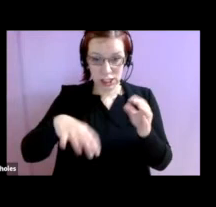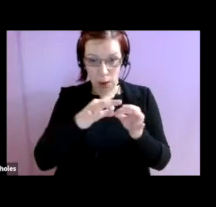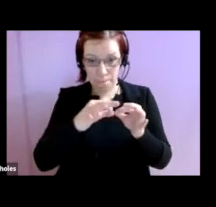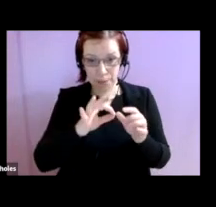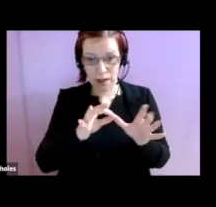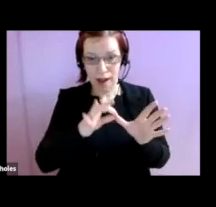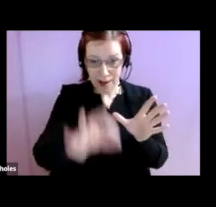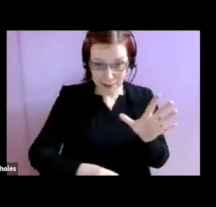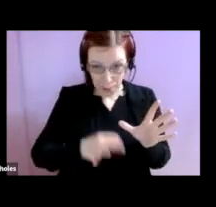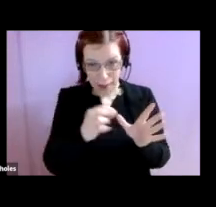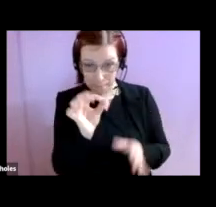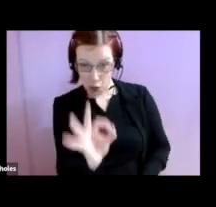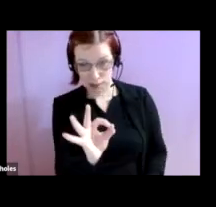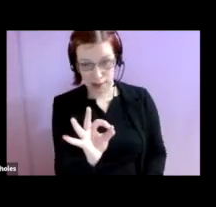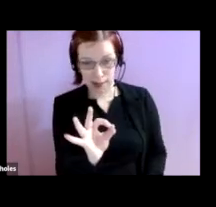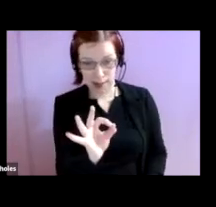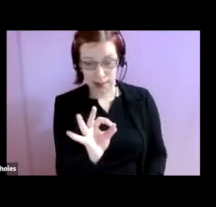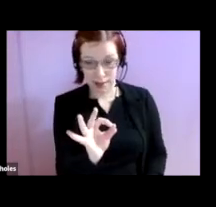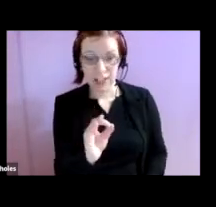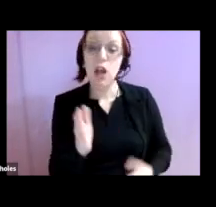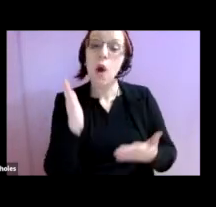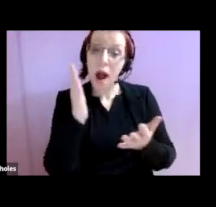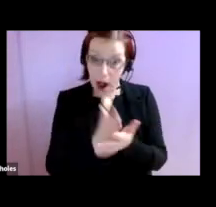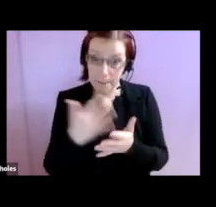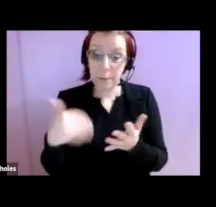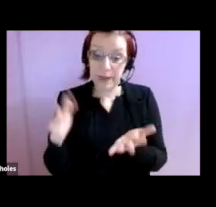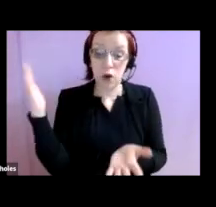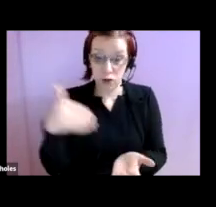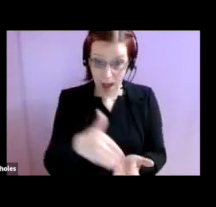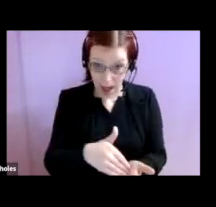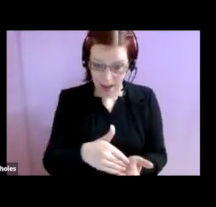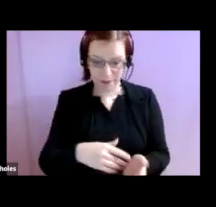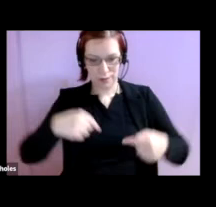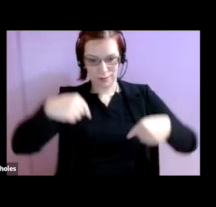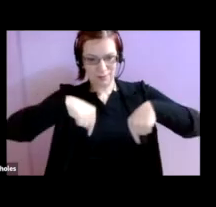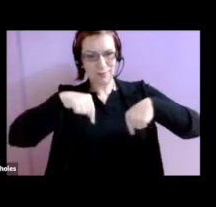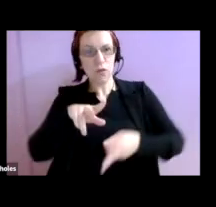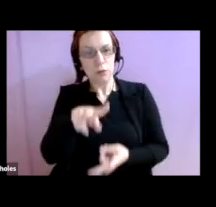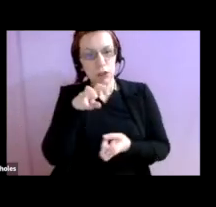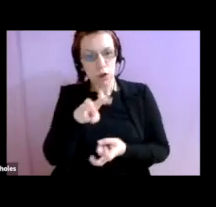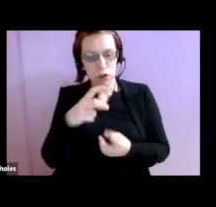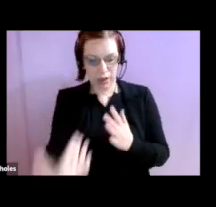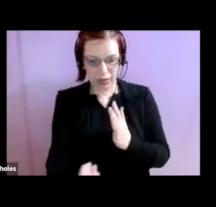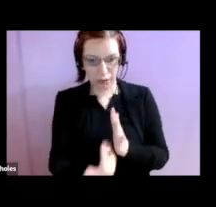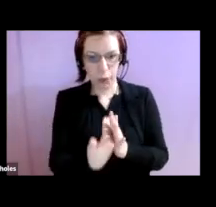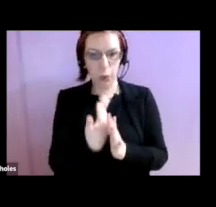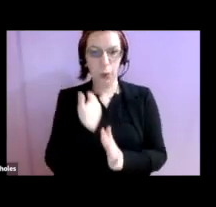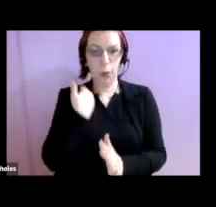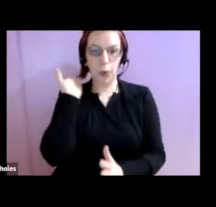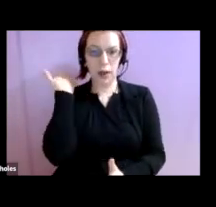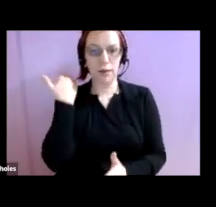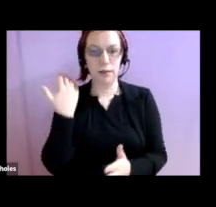did arrive, pass through us and our observatories here on Earth, and then carry on its way out through space, 14th